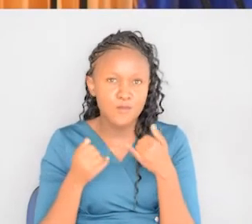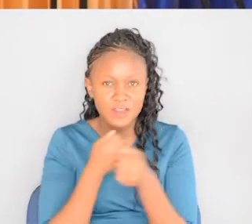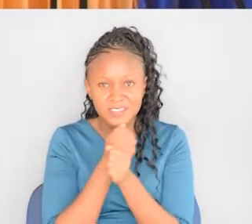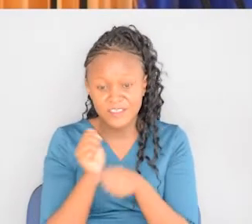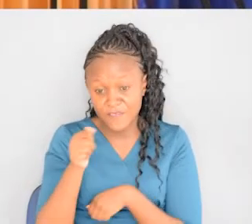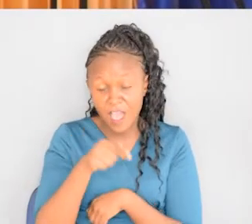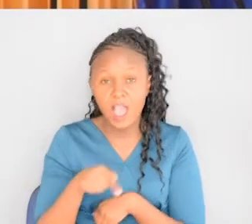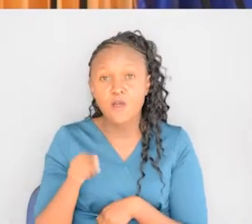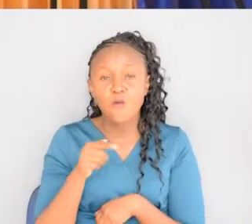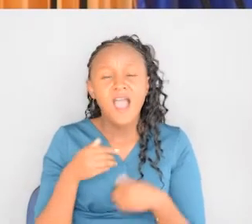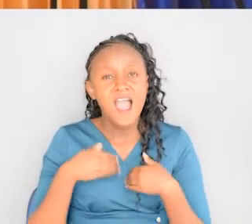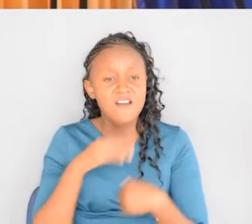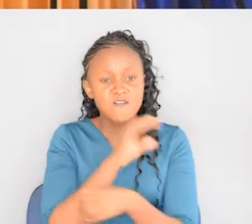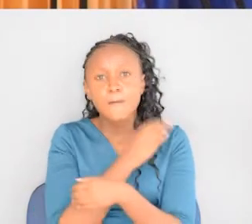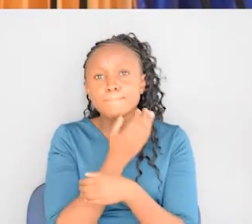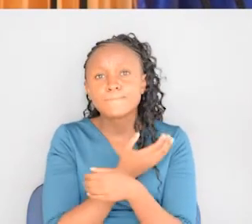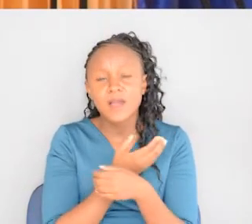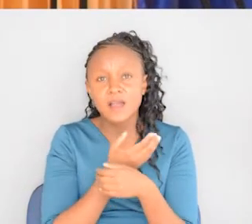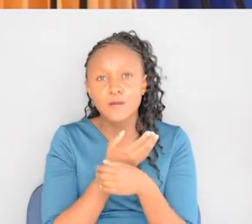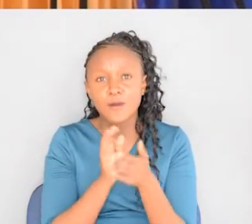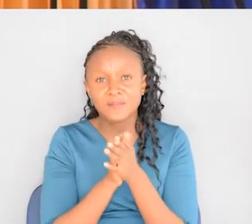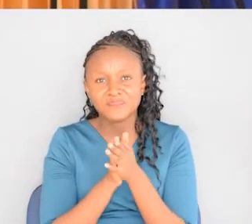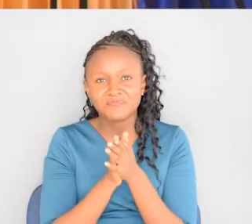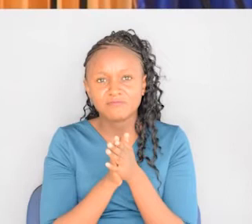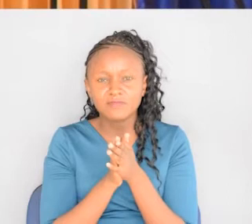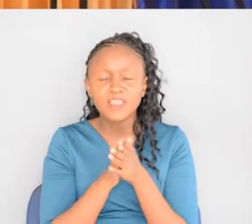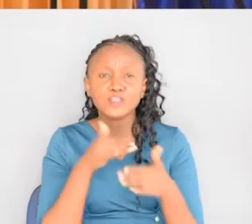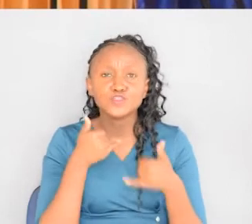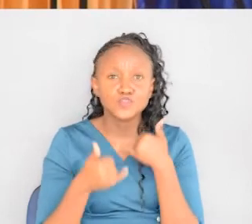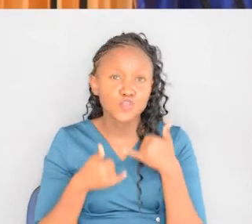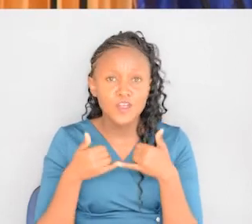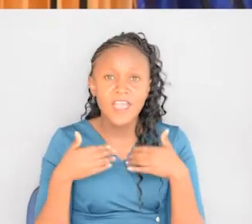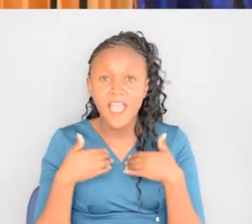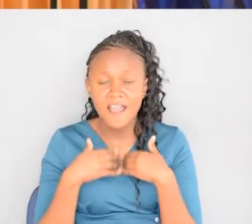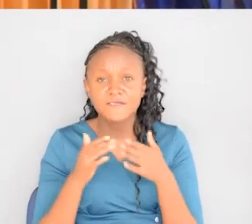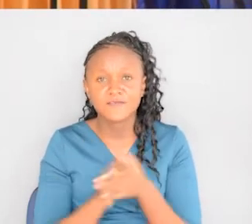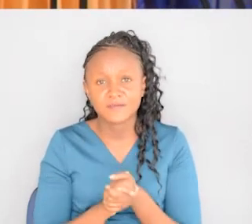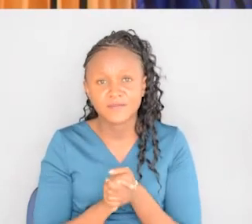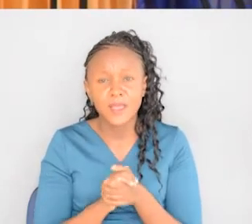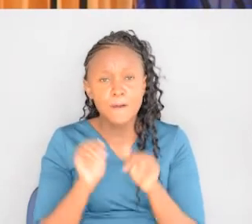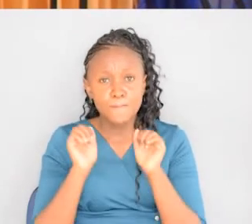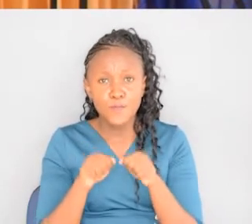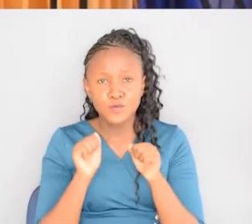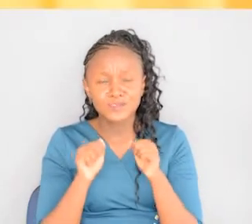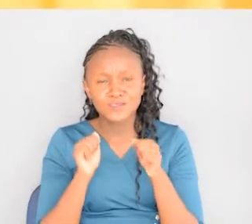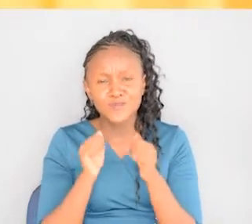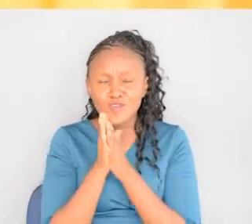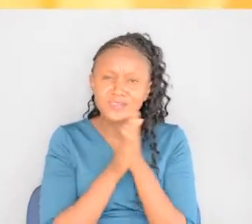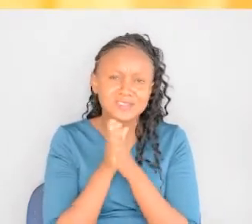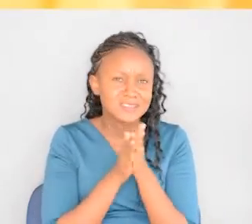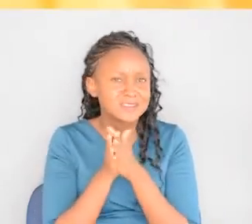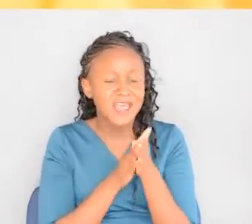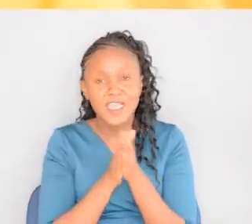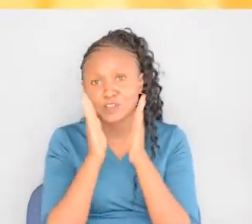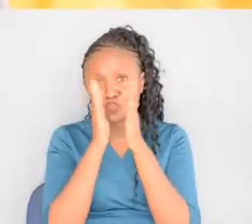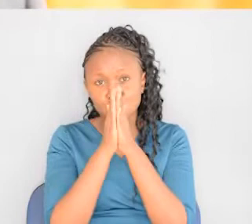comes out of it. There is refreshing. And there is, we are able to look forward to praying to him, and it no longer